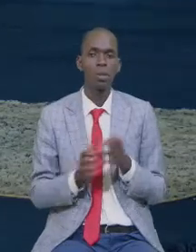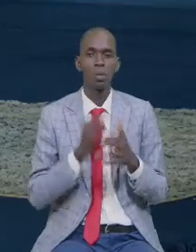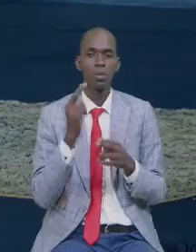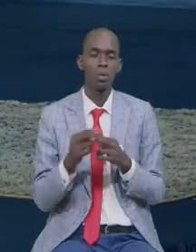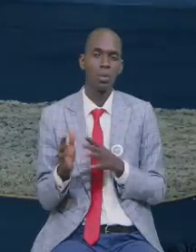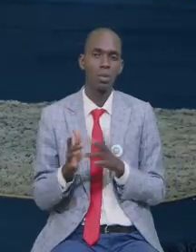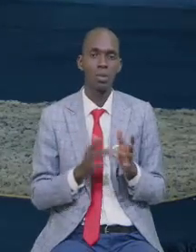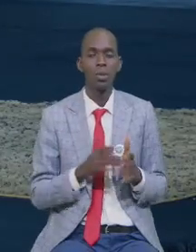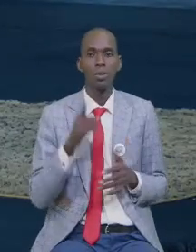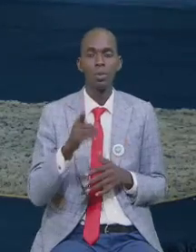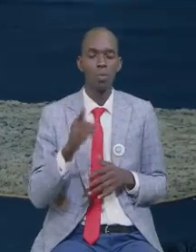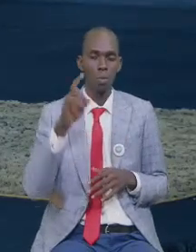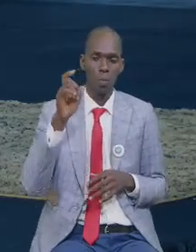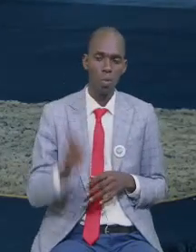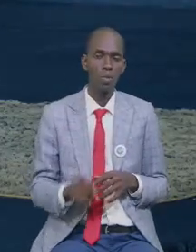must.